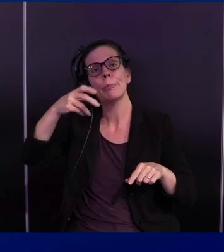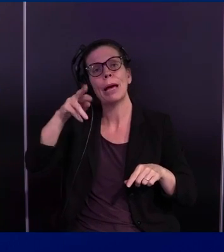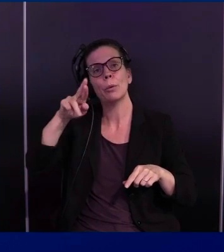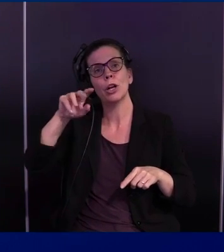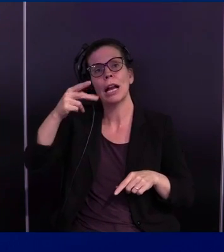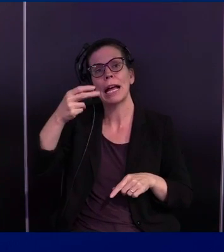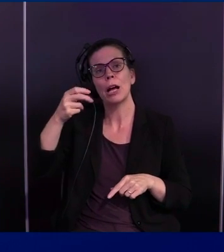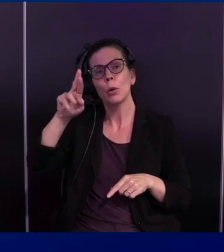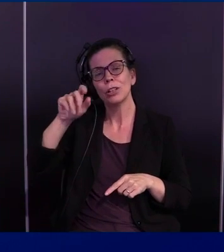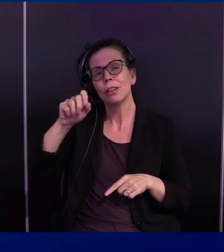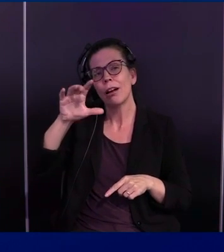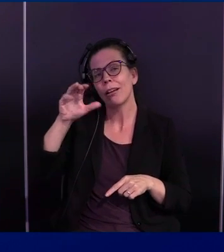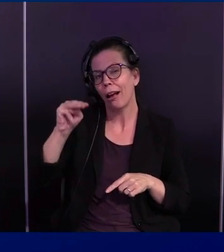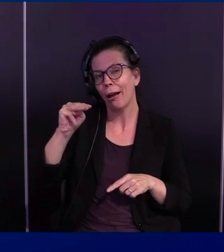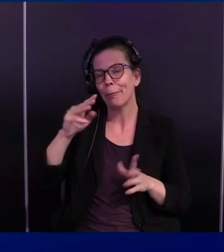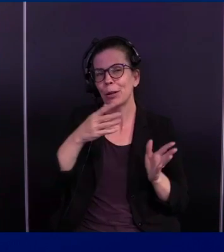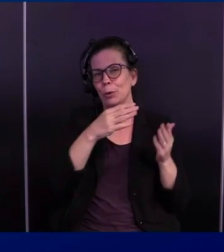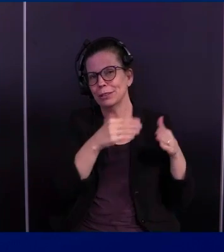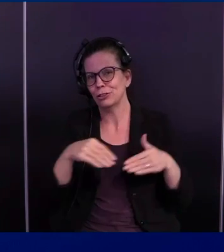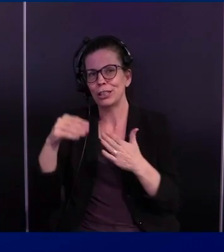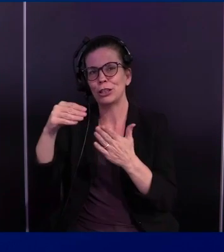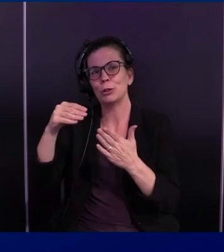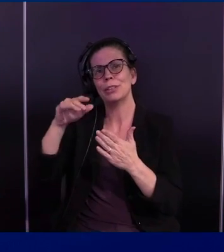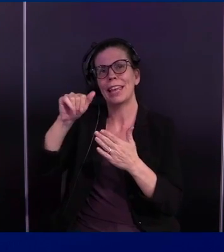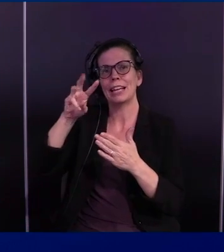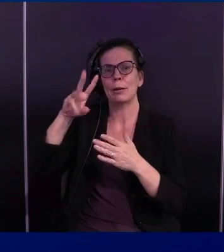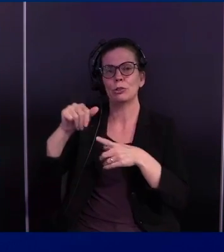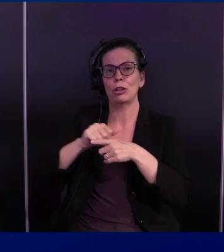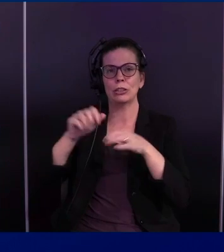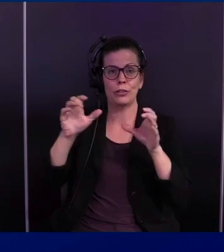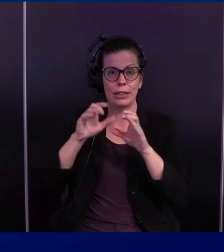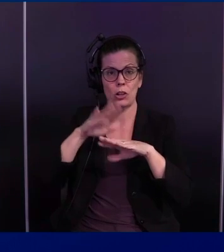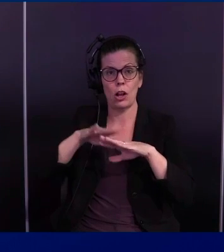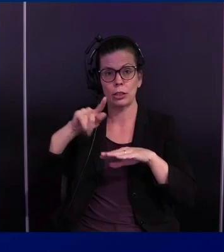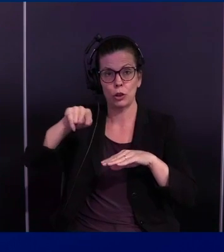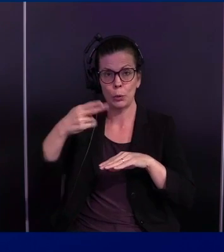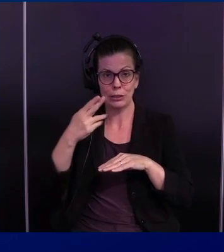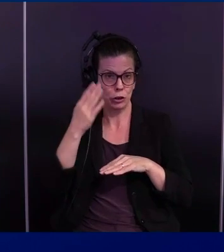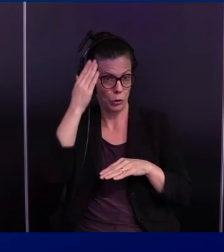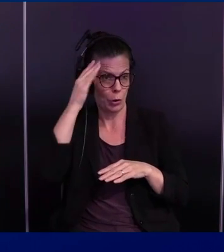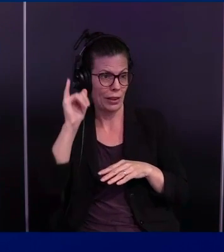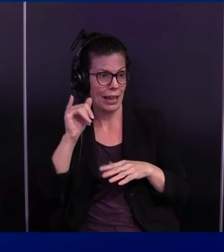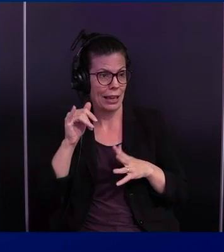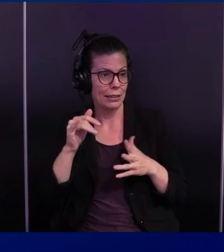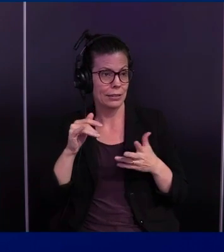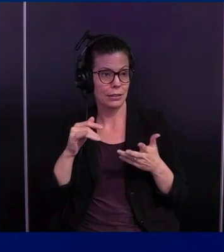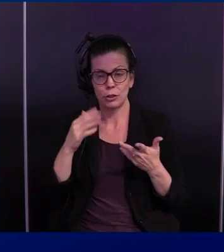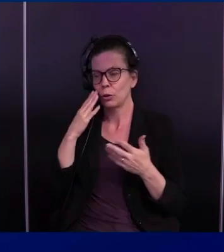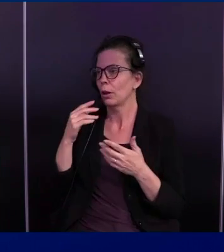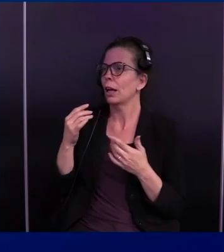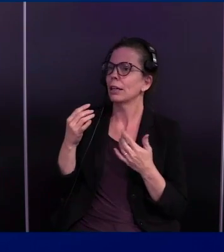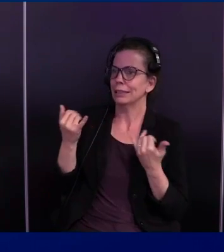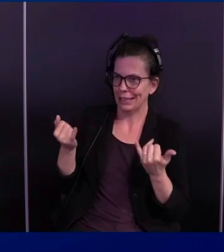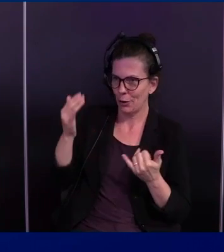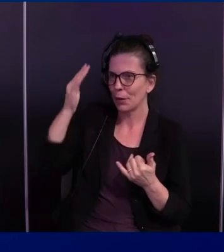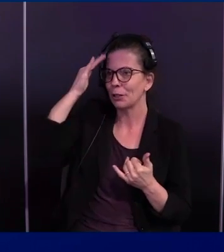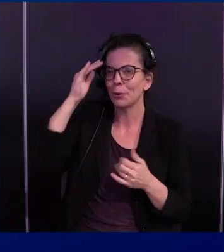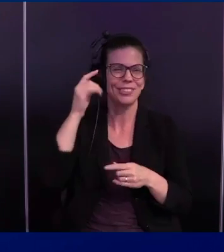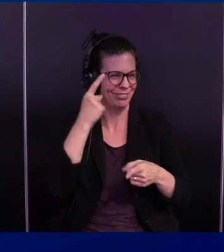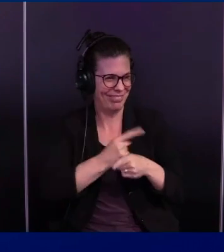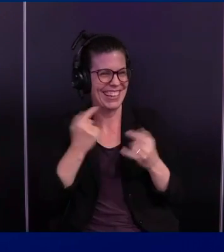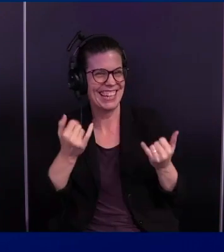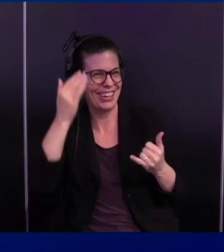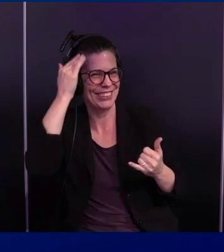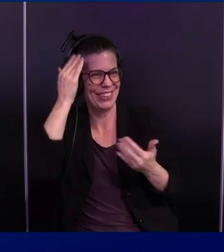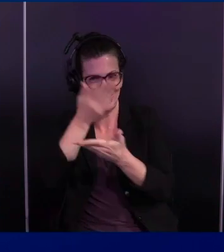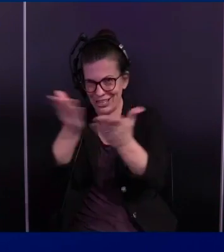awspowerhour.com, that will take you to the AWS Training Certification on Twitch page. Did you know about that? Did you know about that? I do now. You do now, and so do all of